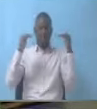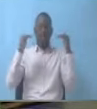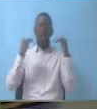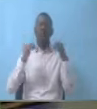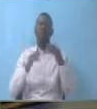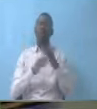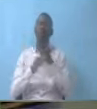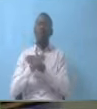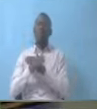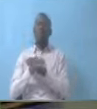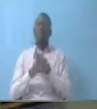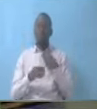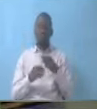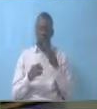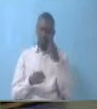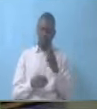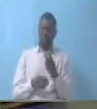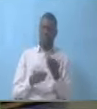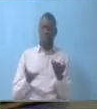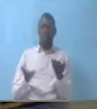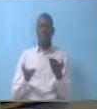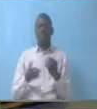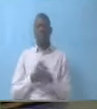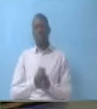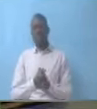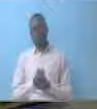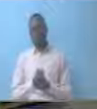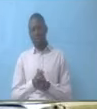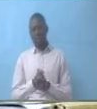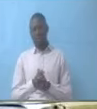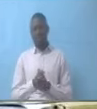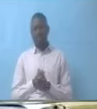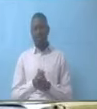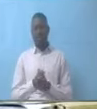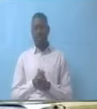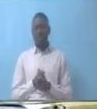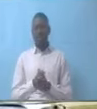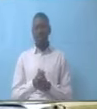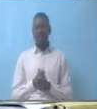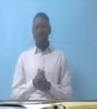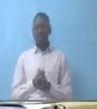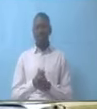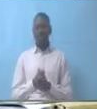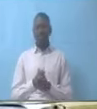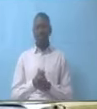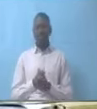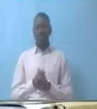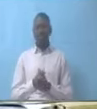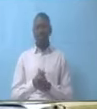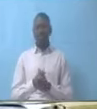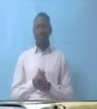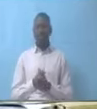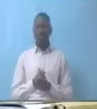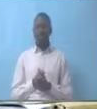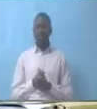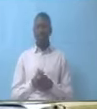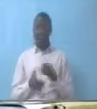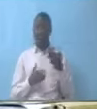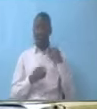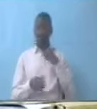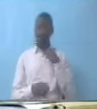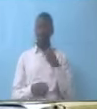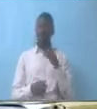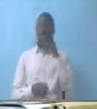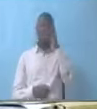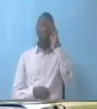emoluments. That is too sweeping, Mr. Mbai, isn't it? Too sweeping. It was a good decree.